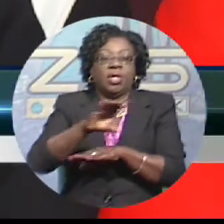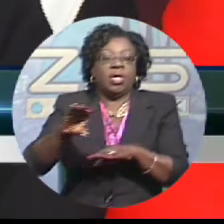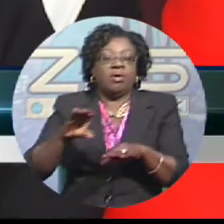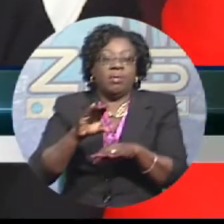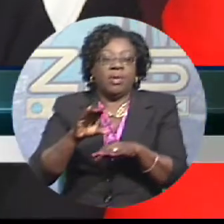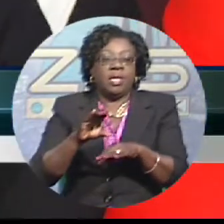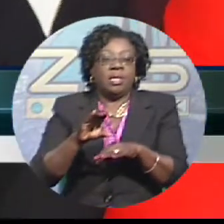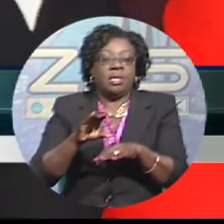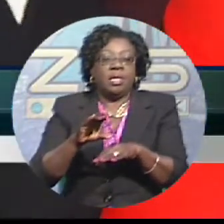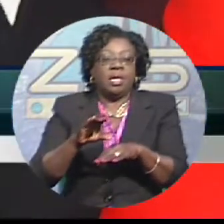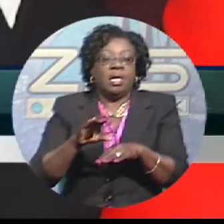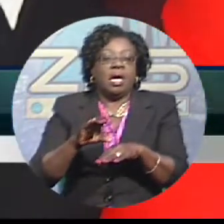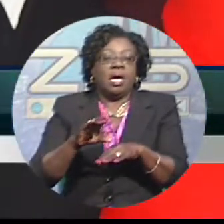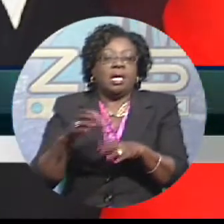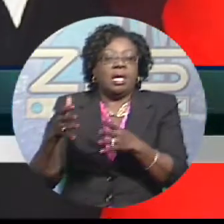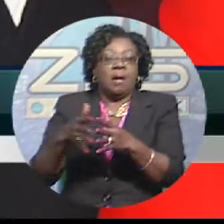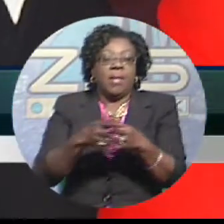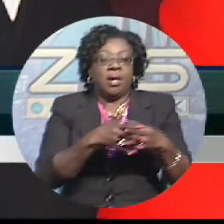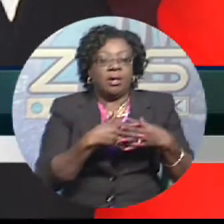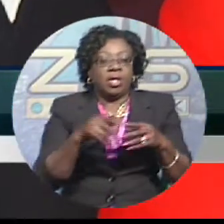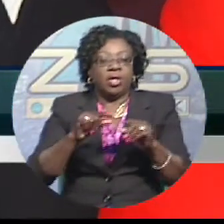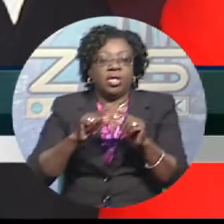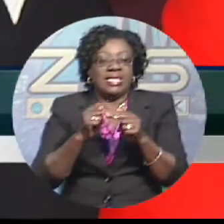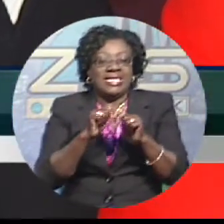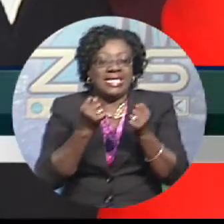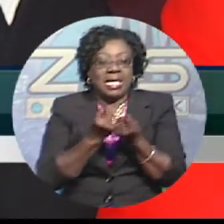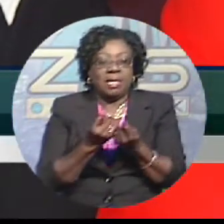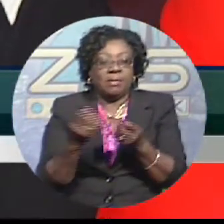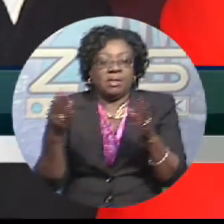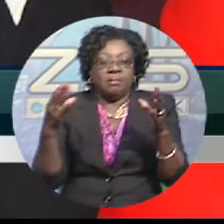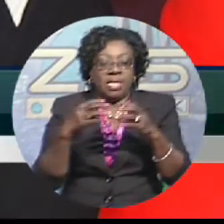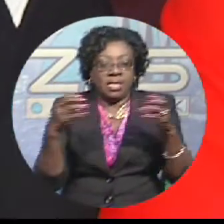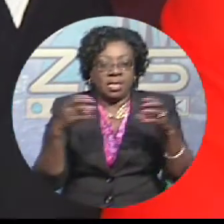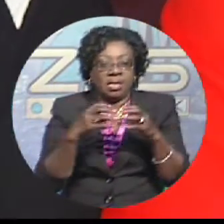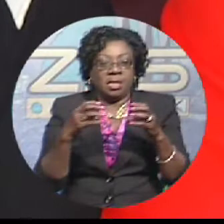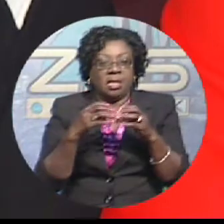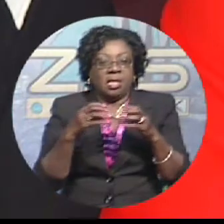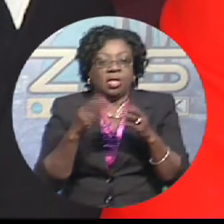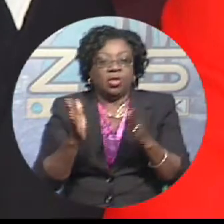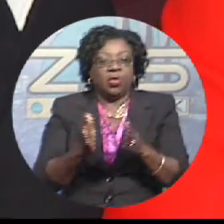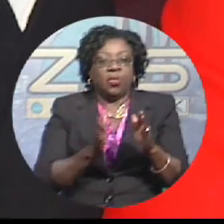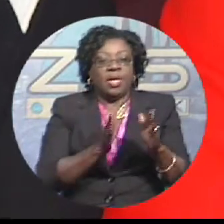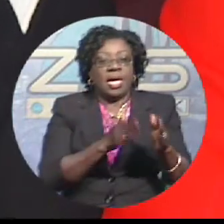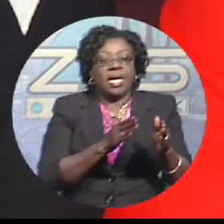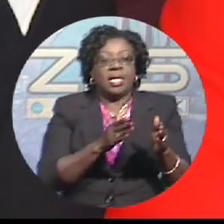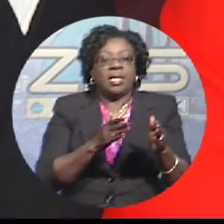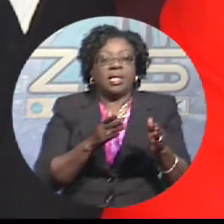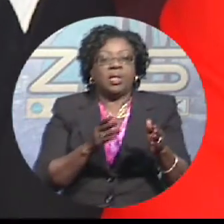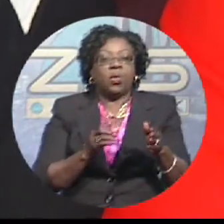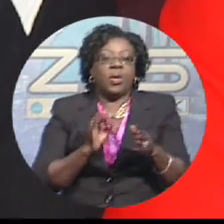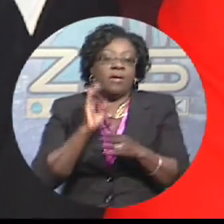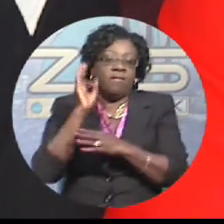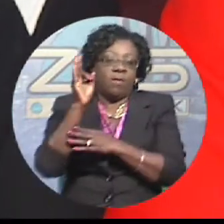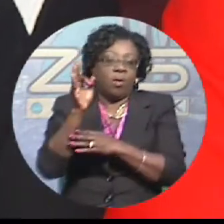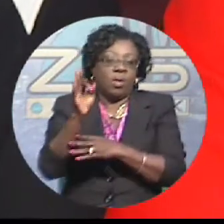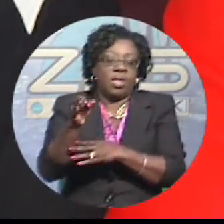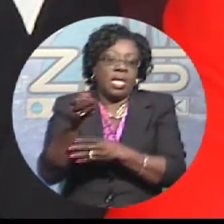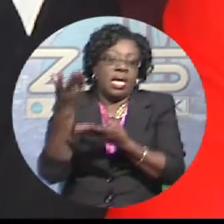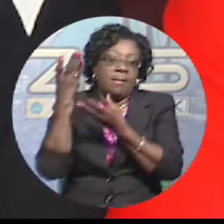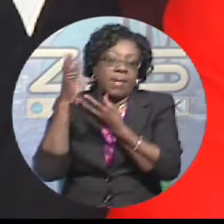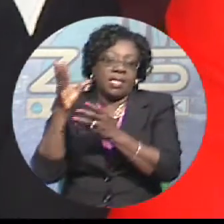the FIBA Americas meet in conclave to plan the way forward for basketball in the